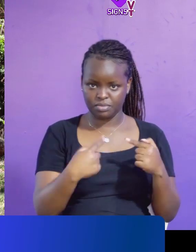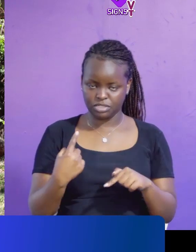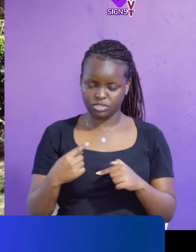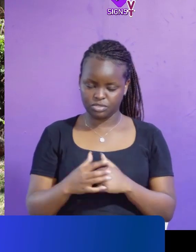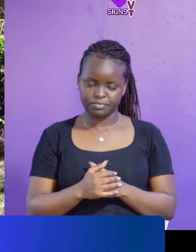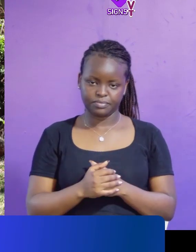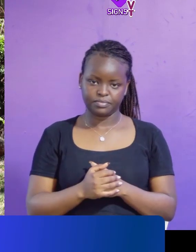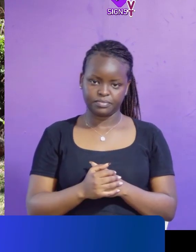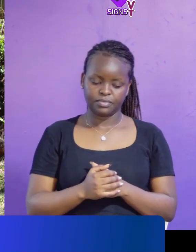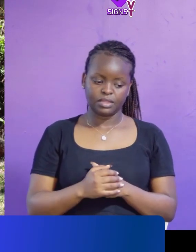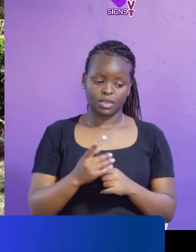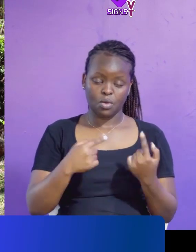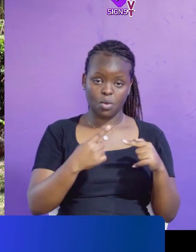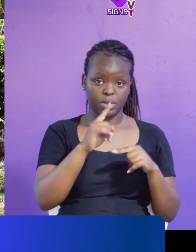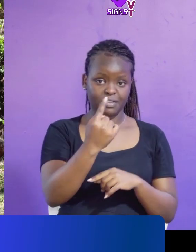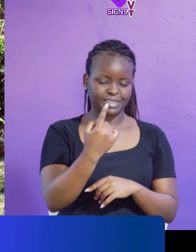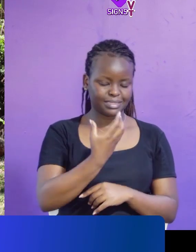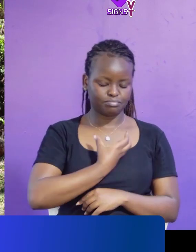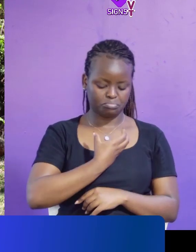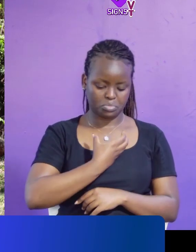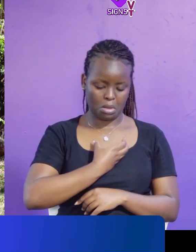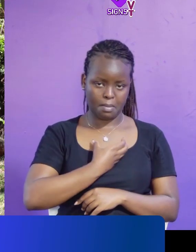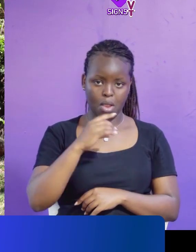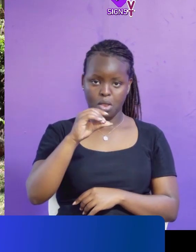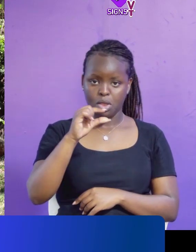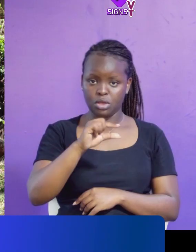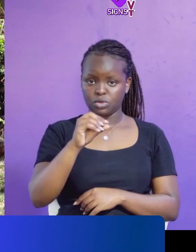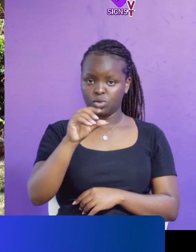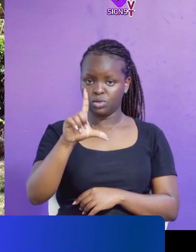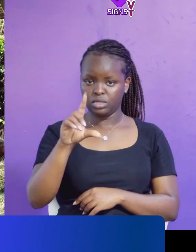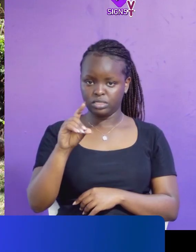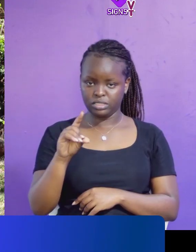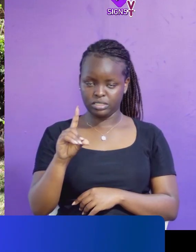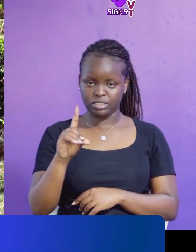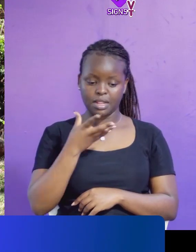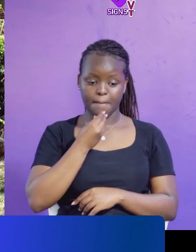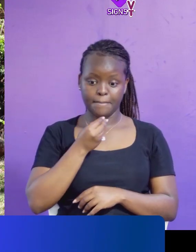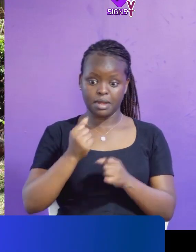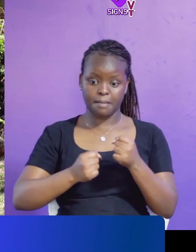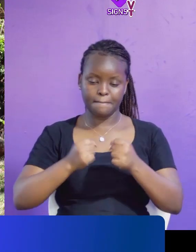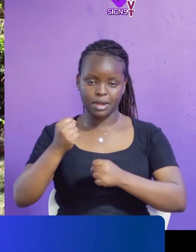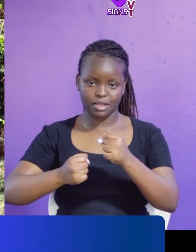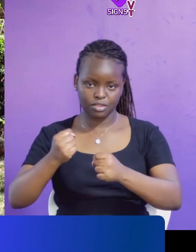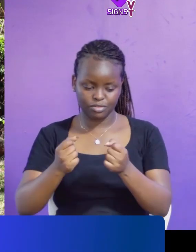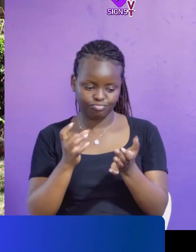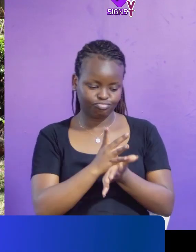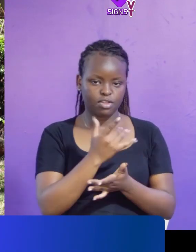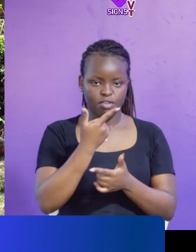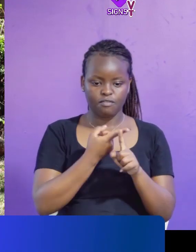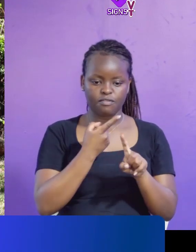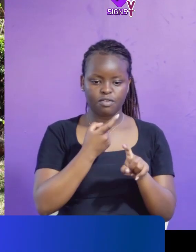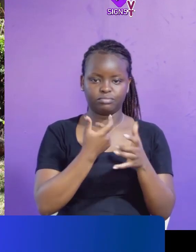ever gold for Tanzania in the men marathon by edging out Almanat from Germany. In the world